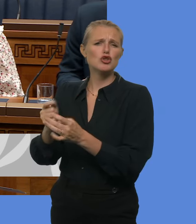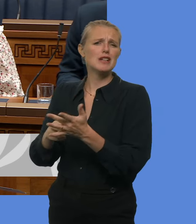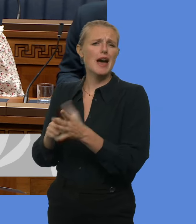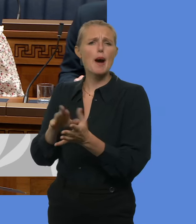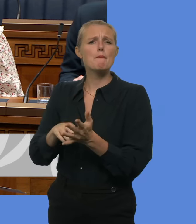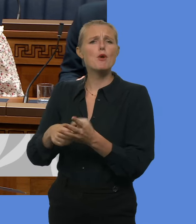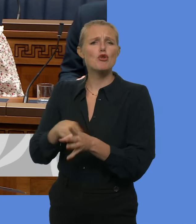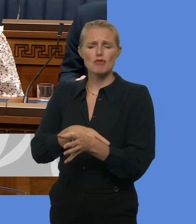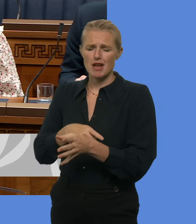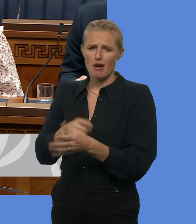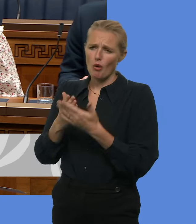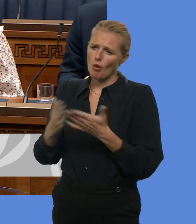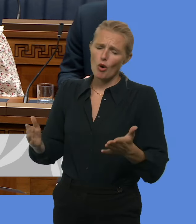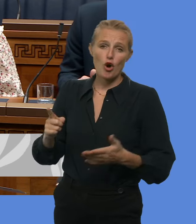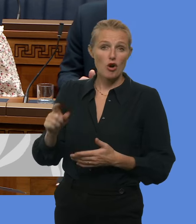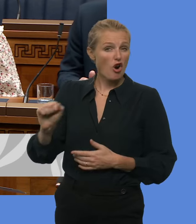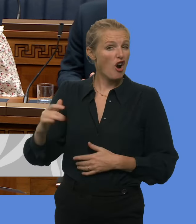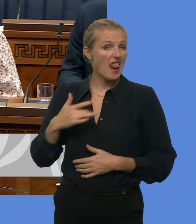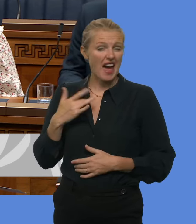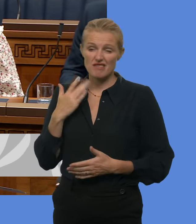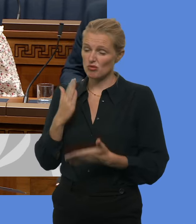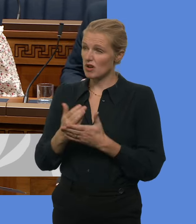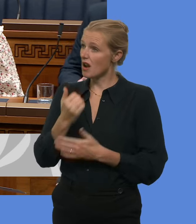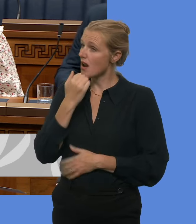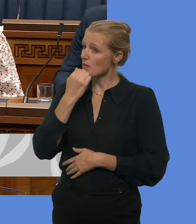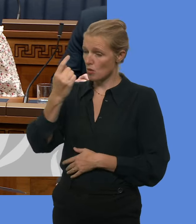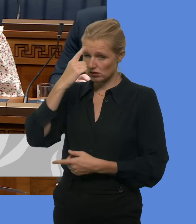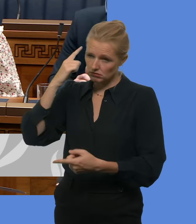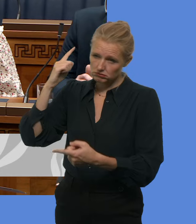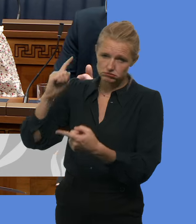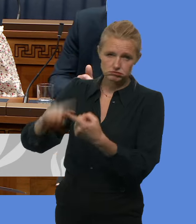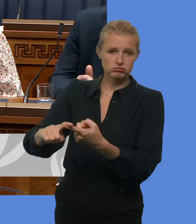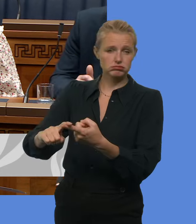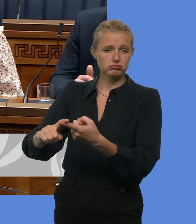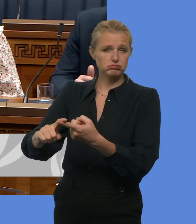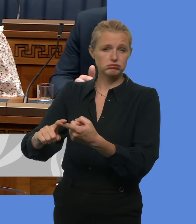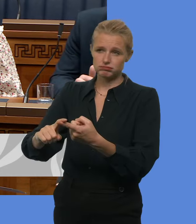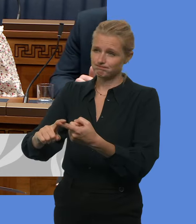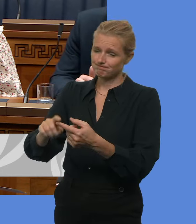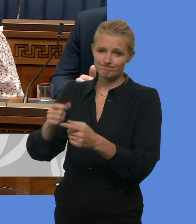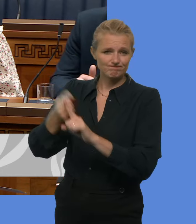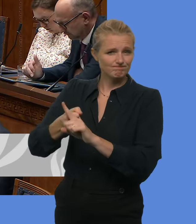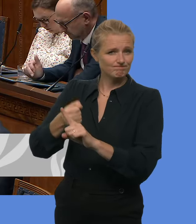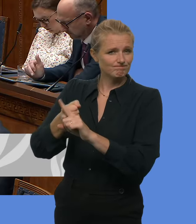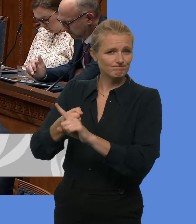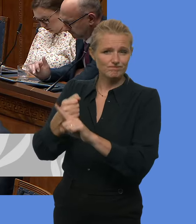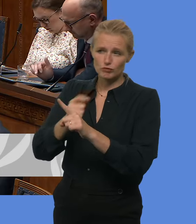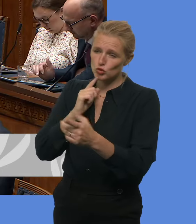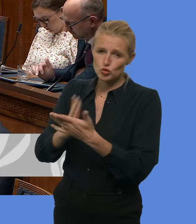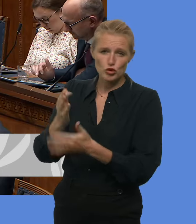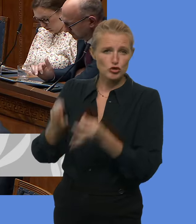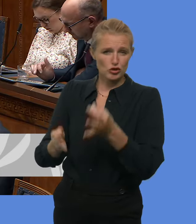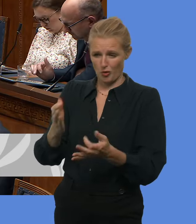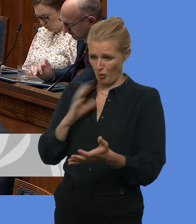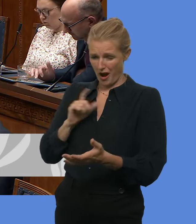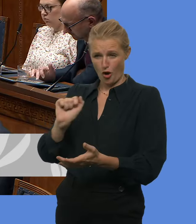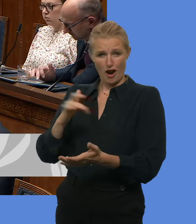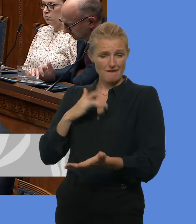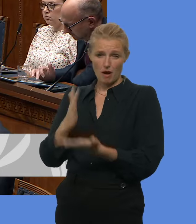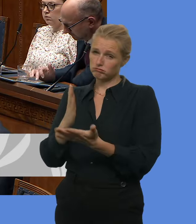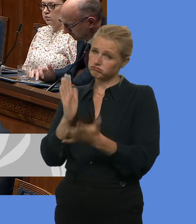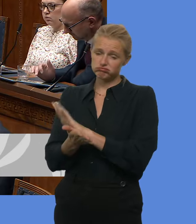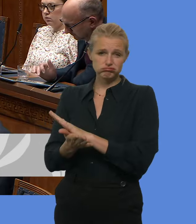whose life undoubtedly was shaped so terribly by the tragic loss of her 13-year-old daughter, Leanne,